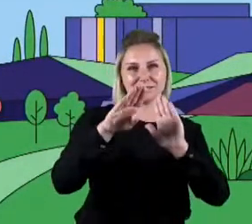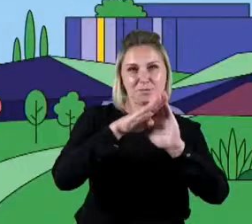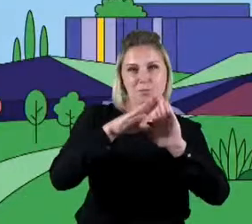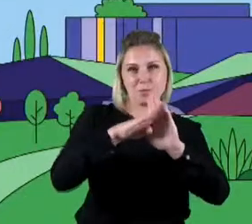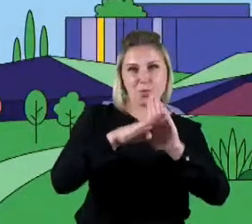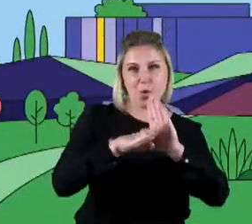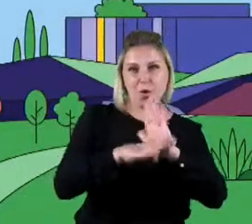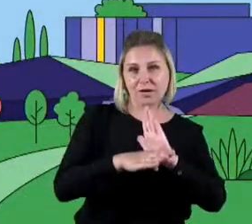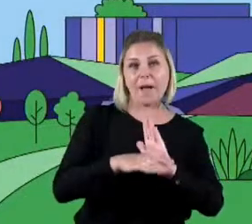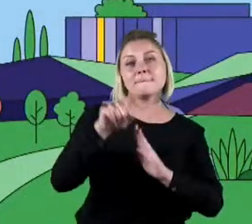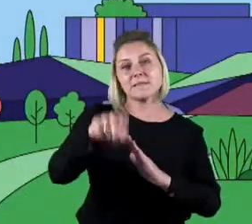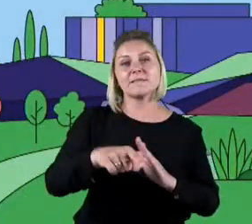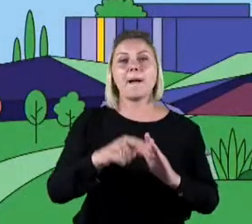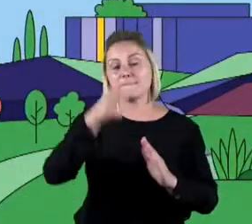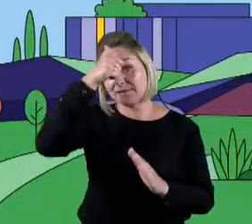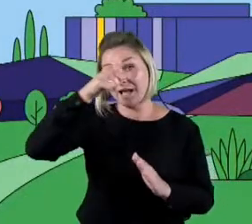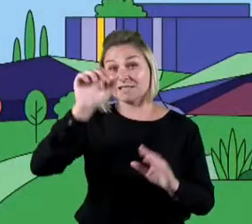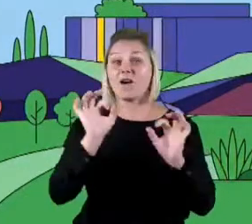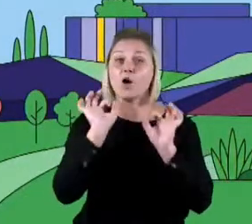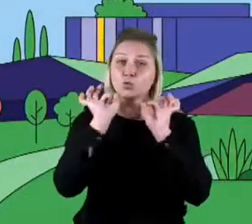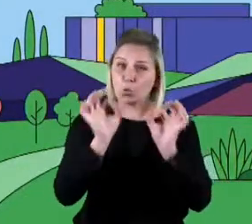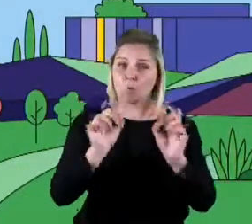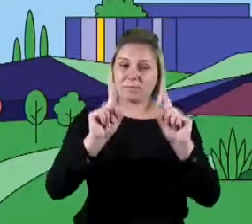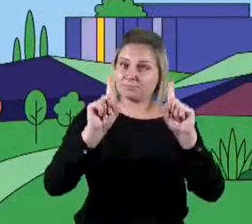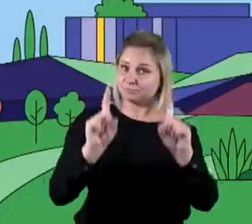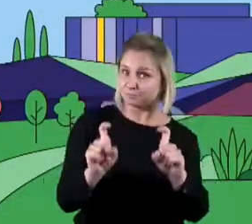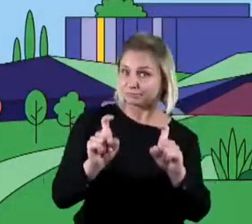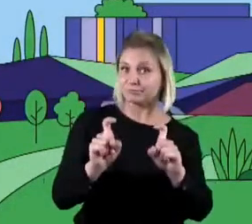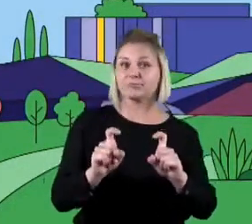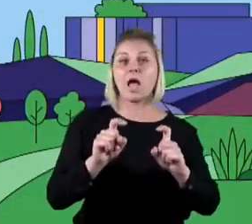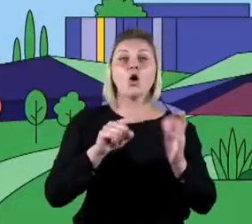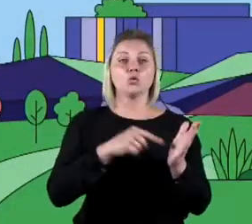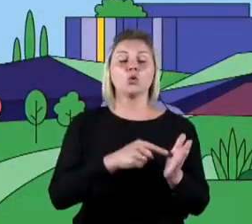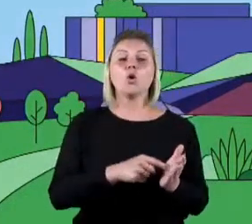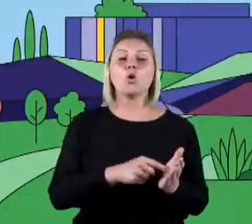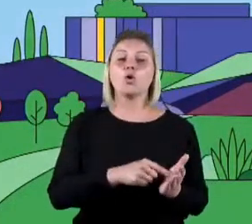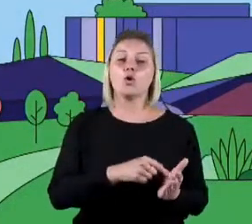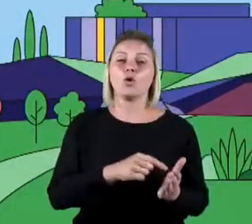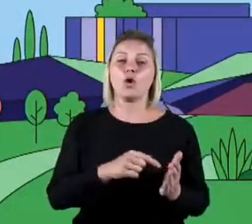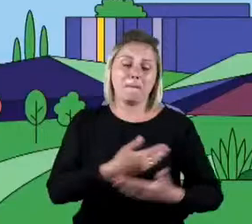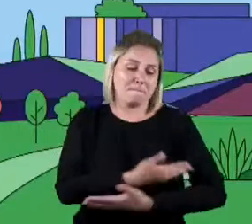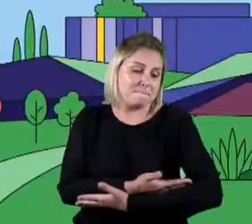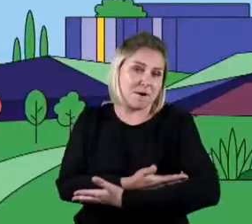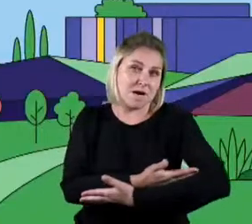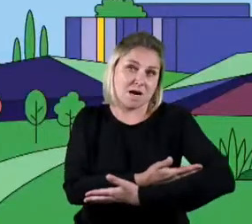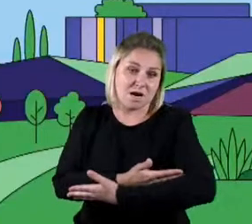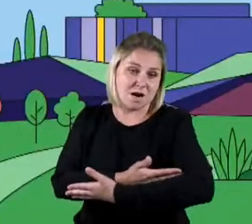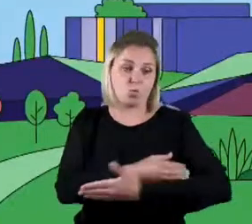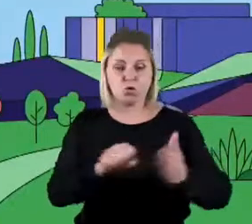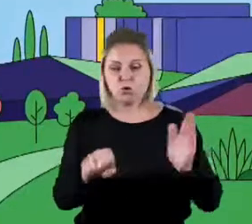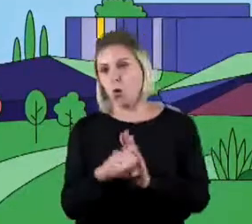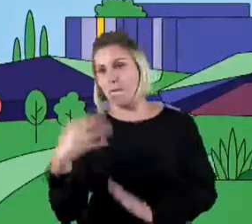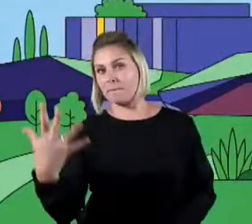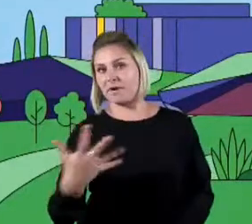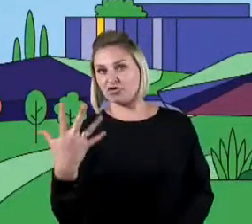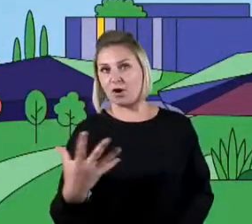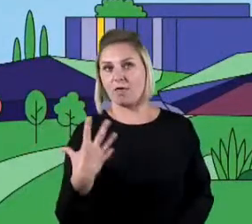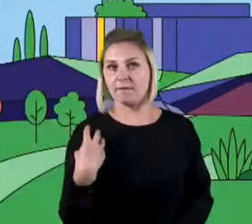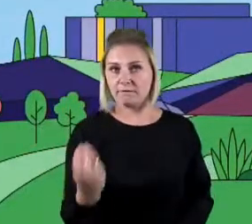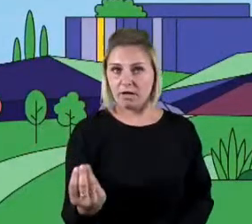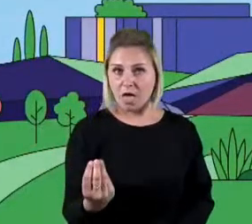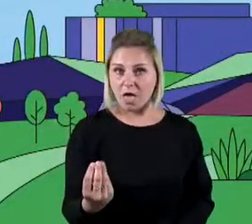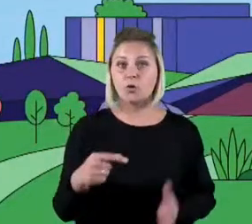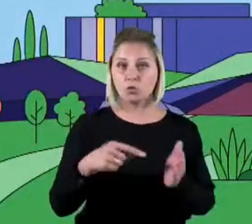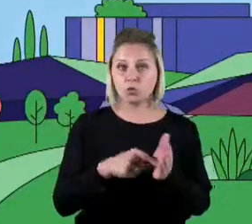There's also a beautiful program, Buen Comienzo, a good start, for children, infants